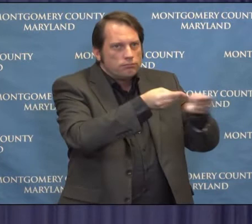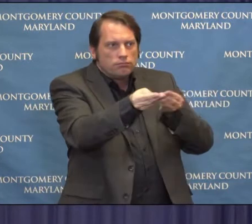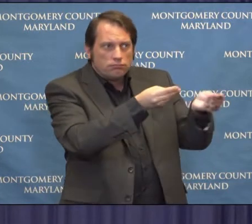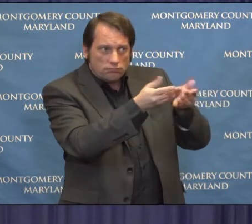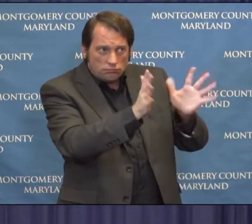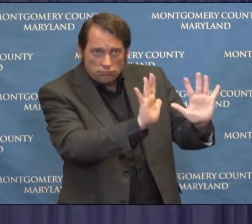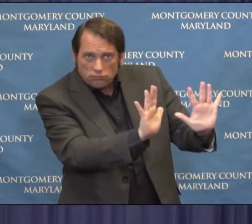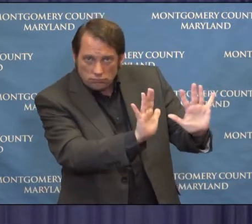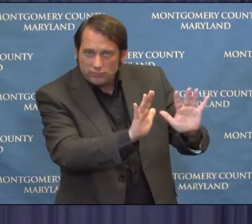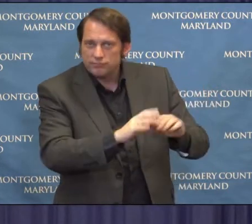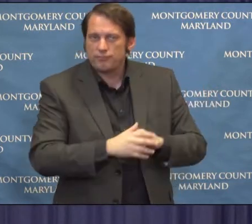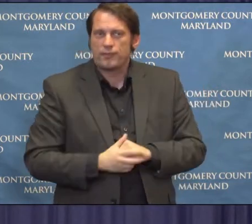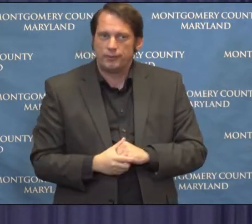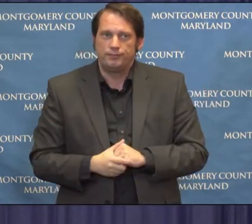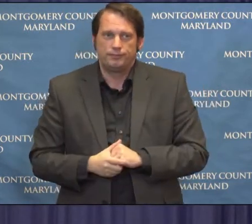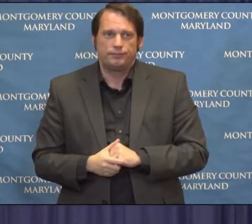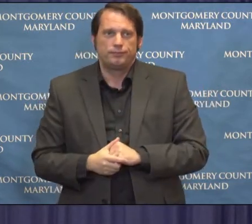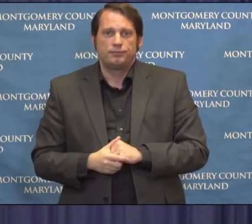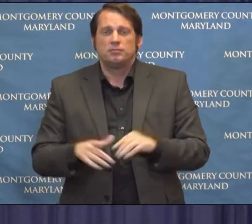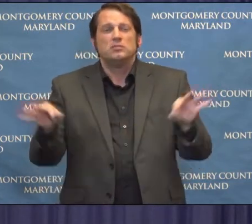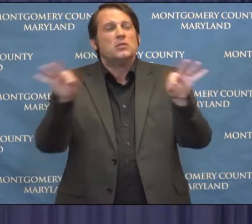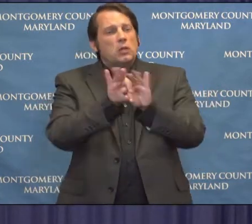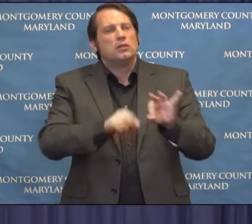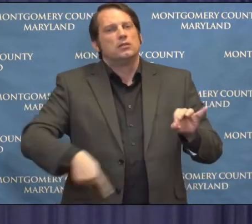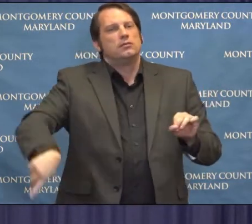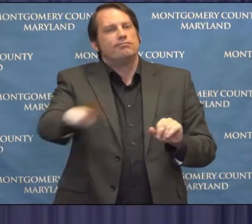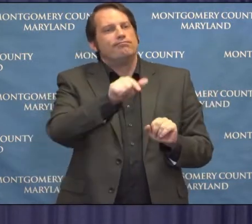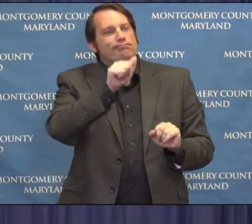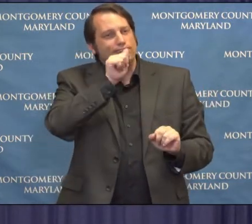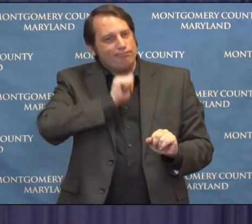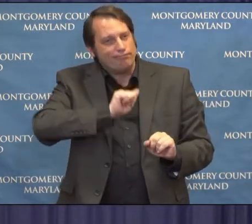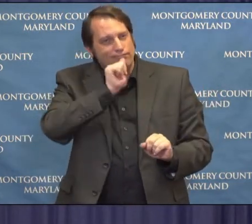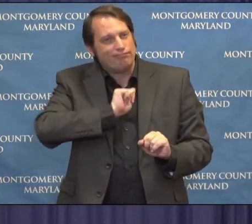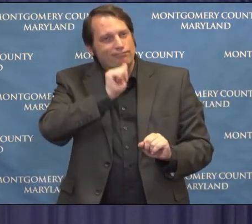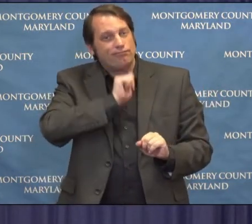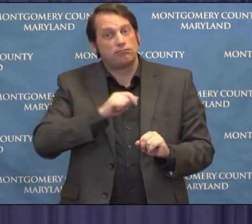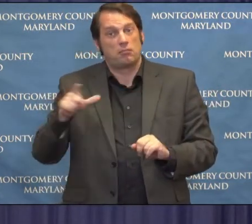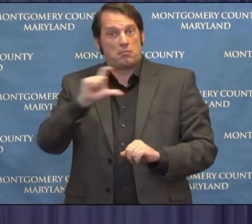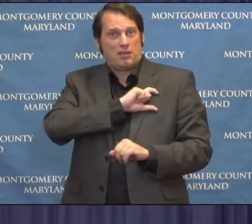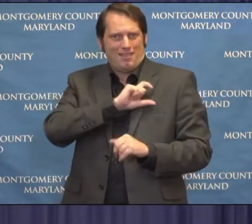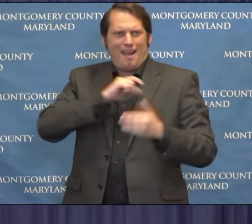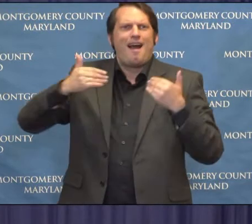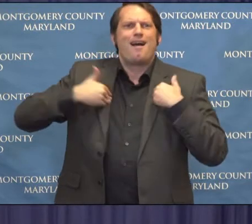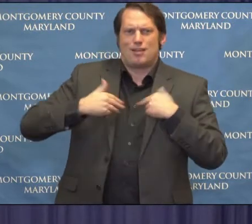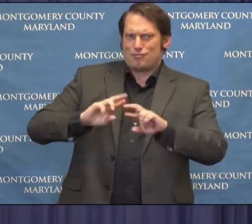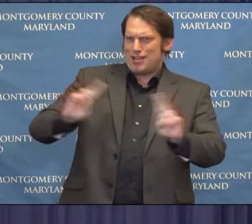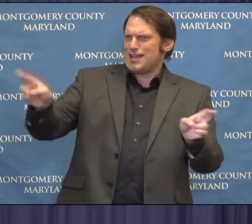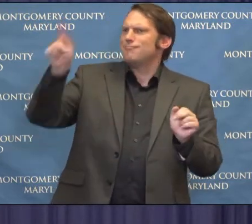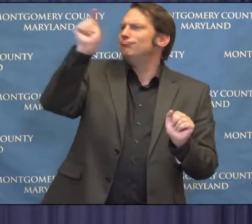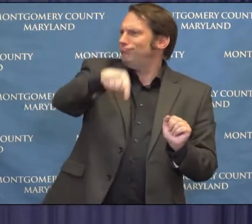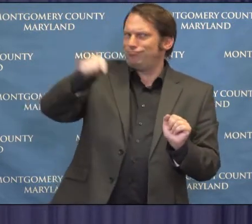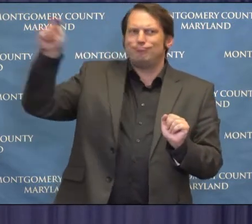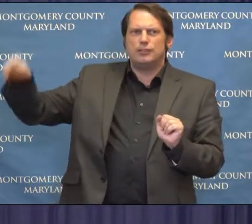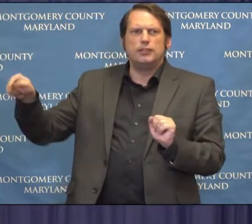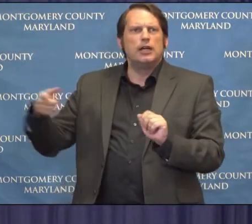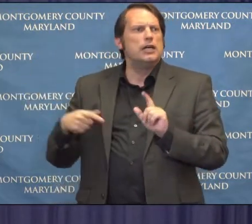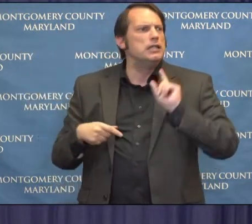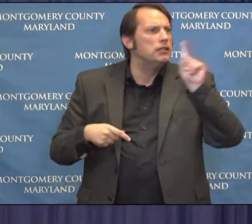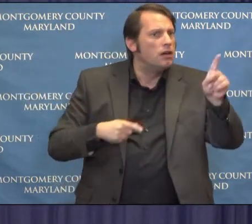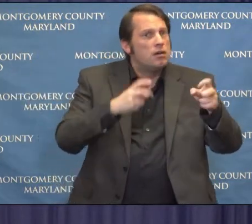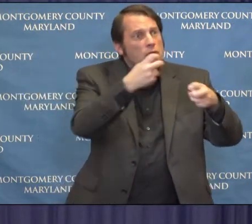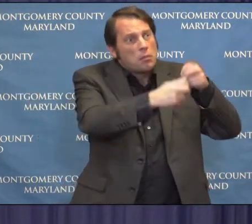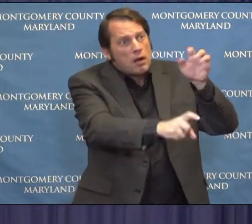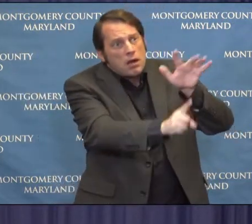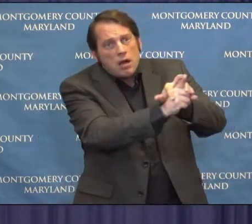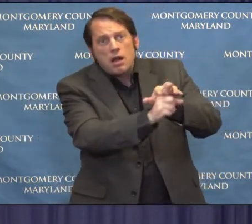more patient. Our officers are available and are responding and trying to resolve many of these issues. But we just,